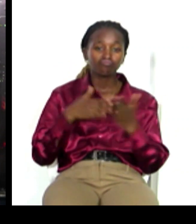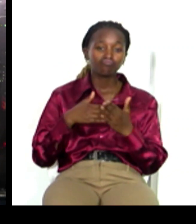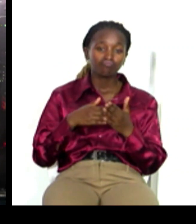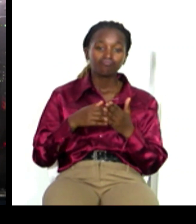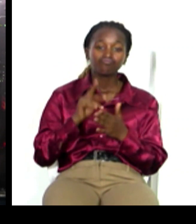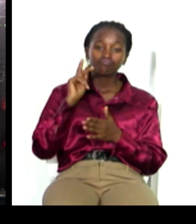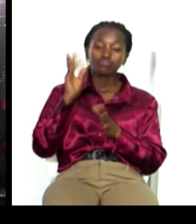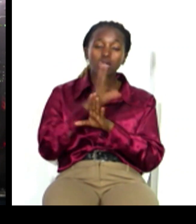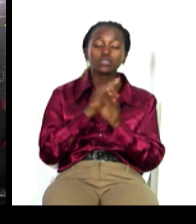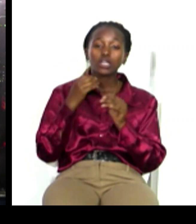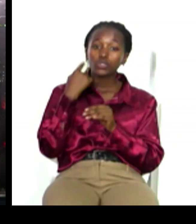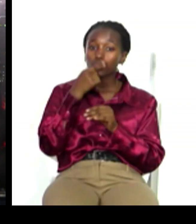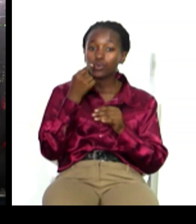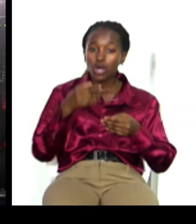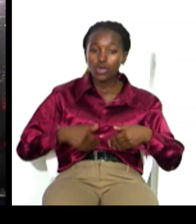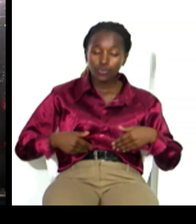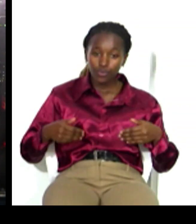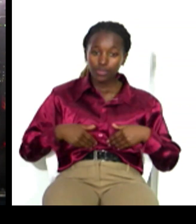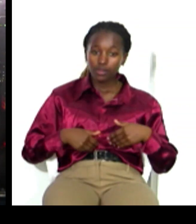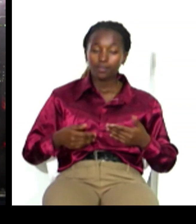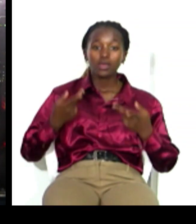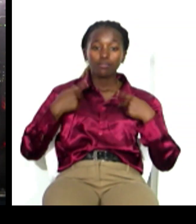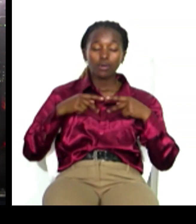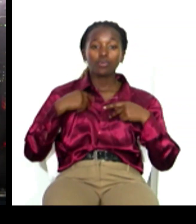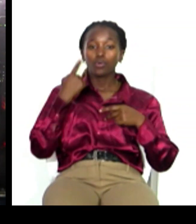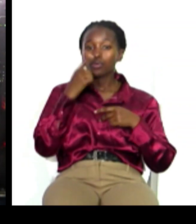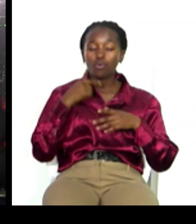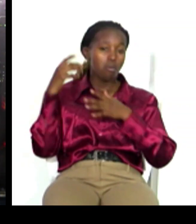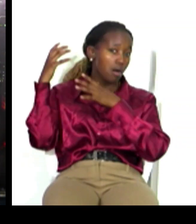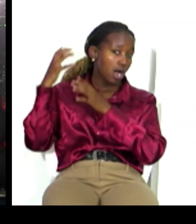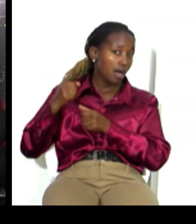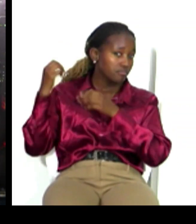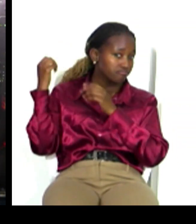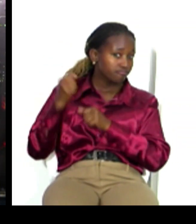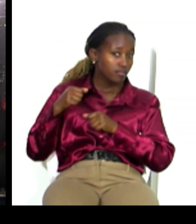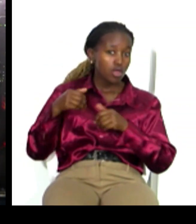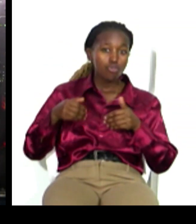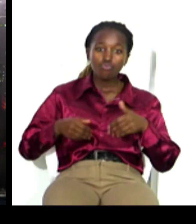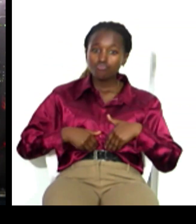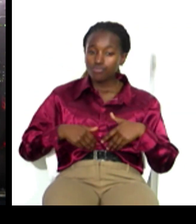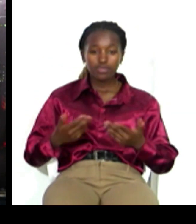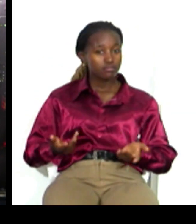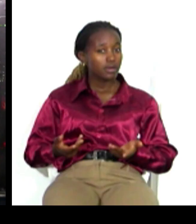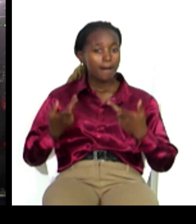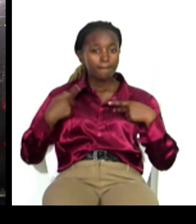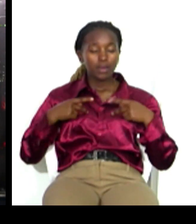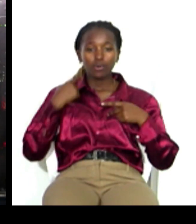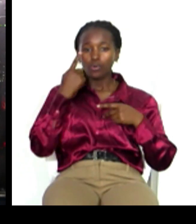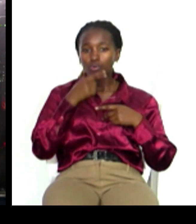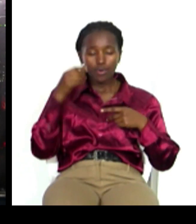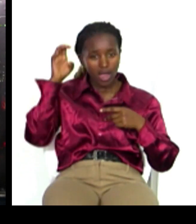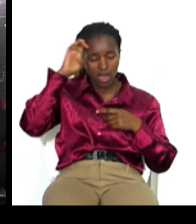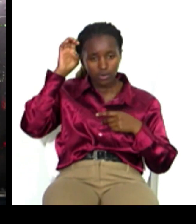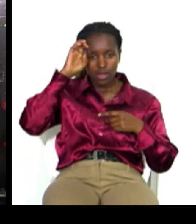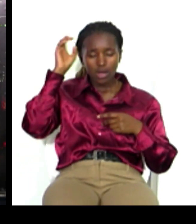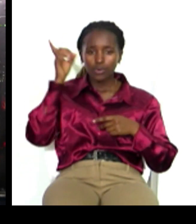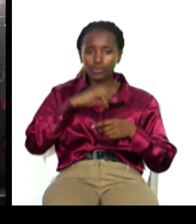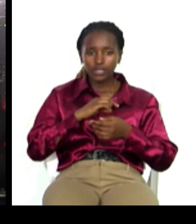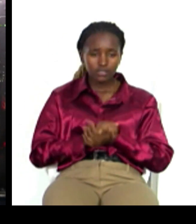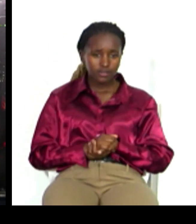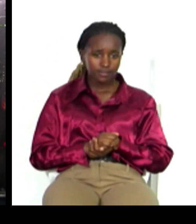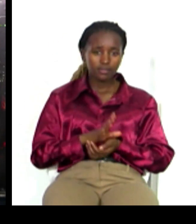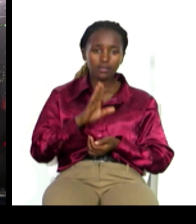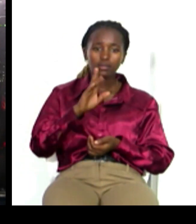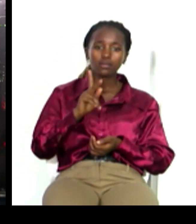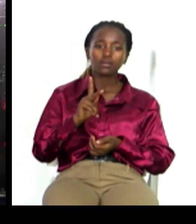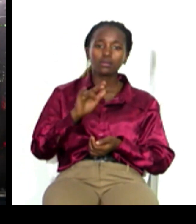youths. Kwa nini ukiona mtu mwenye anakuwa kidnapped, mwenye anakuwa abducted, these are people that are highly educated. Let's go to Kibet.